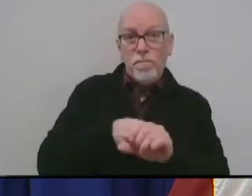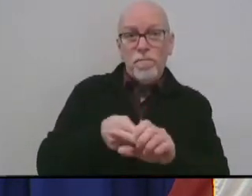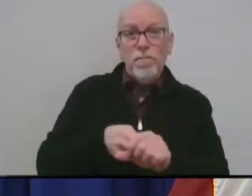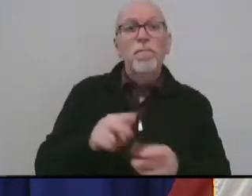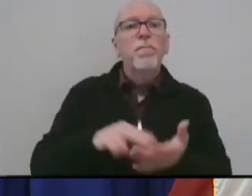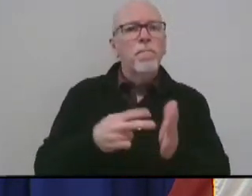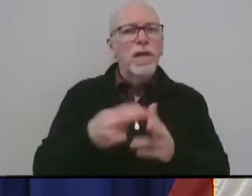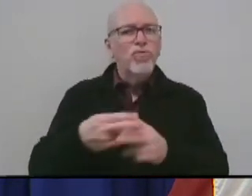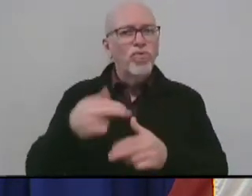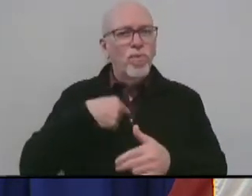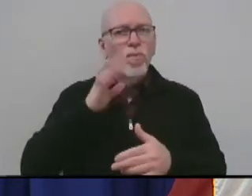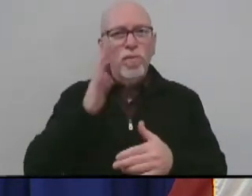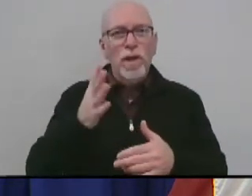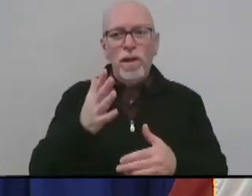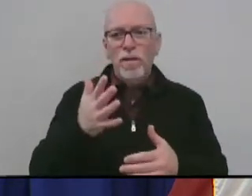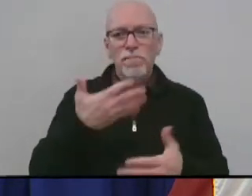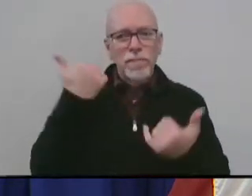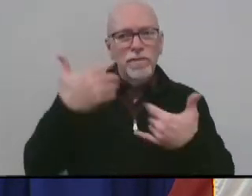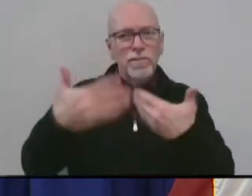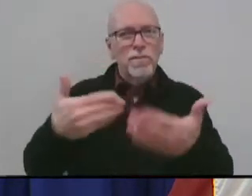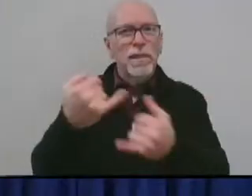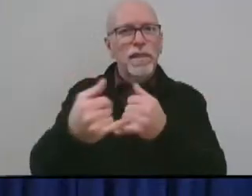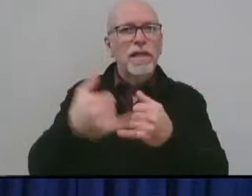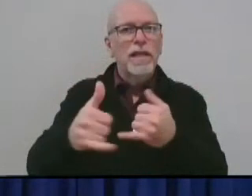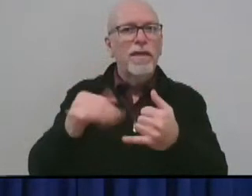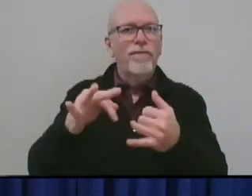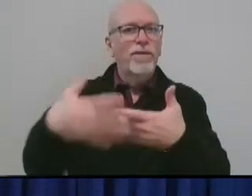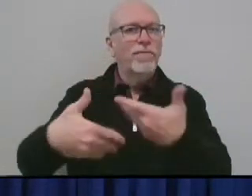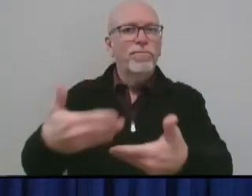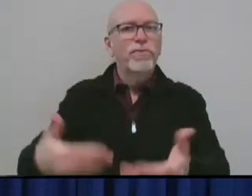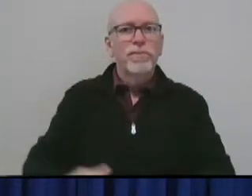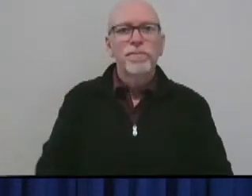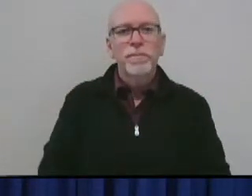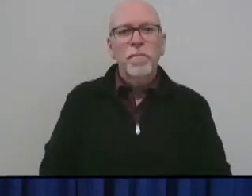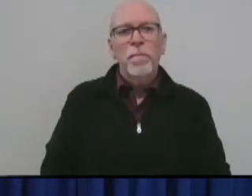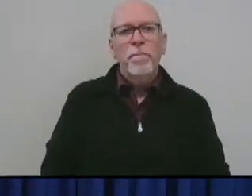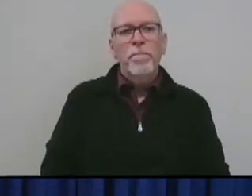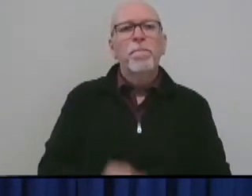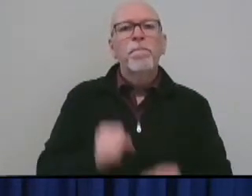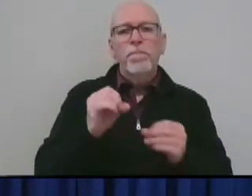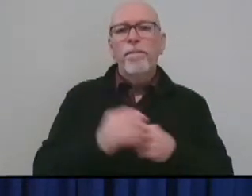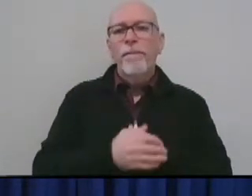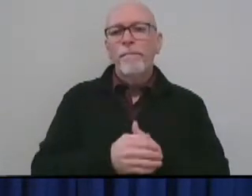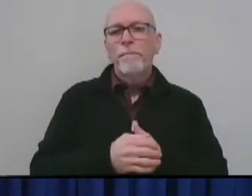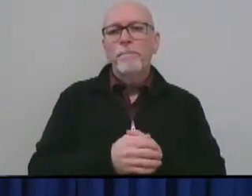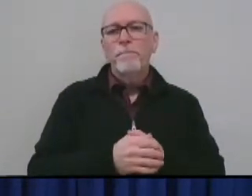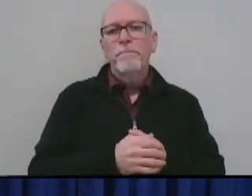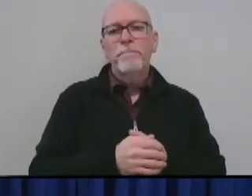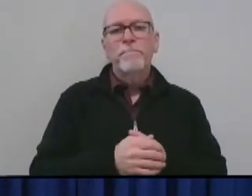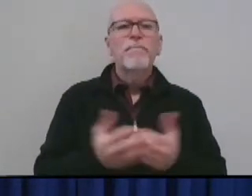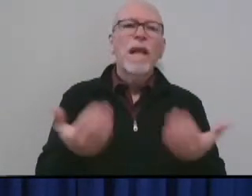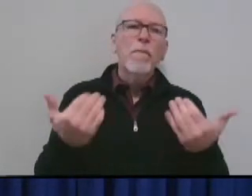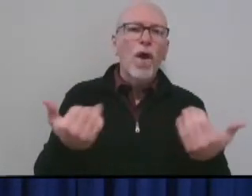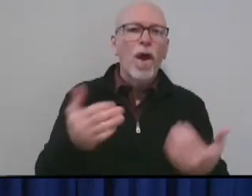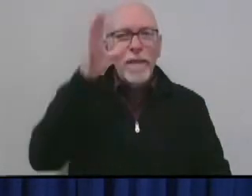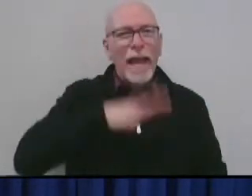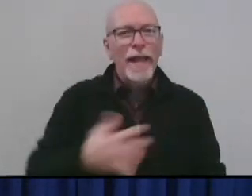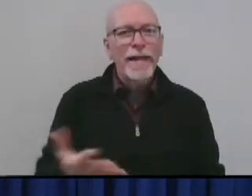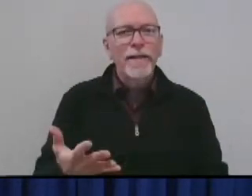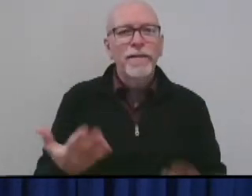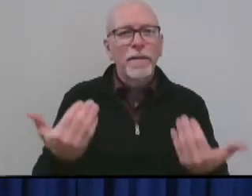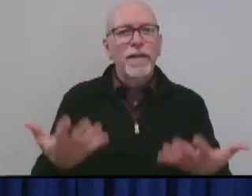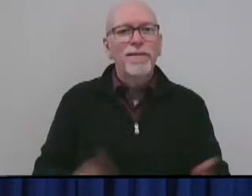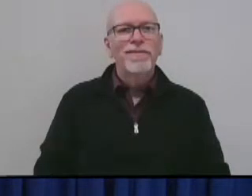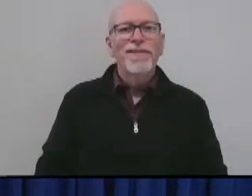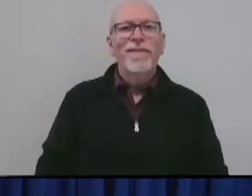at the end of the tunnel. So, come on, guys.